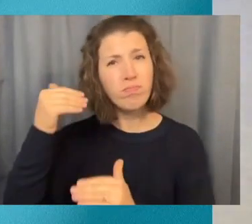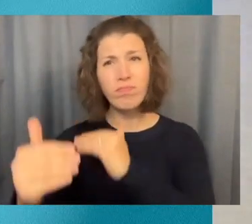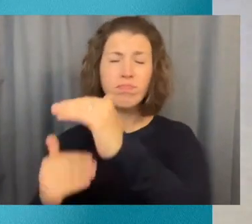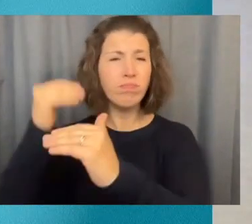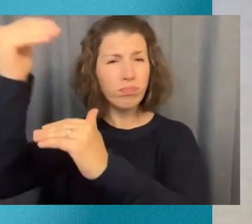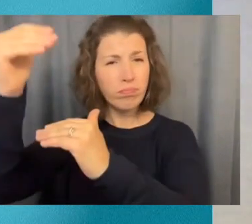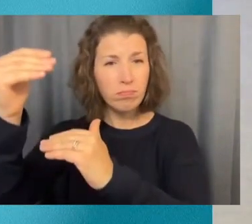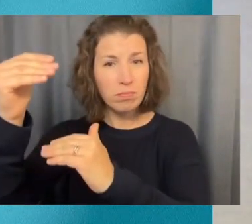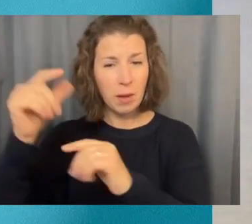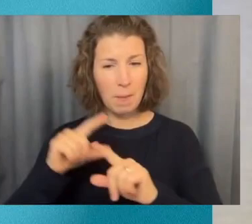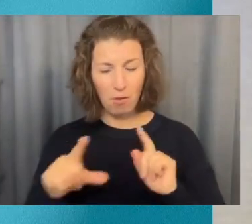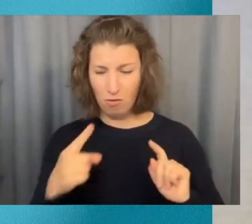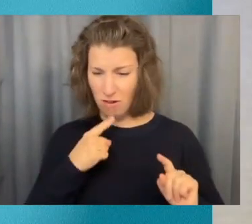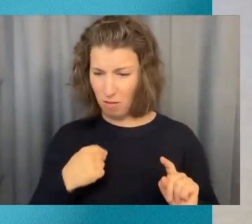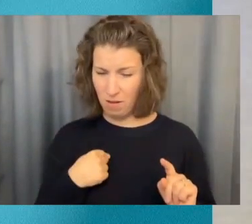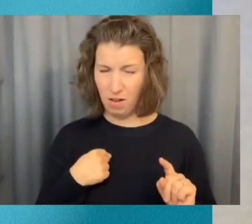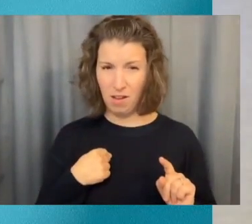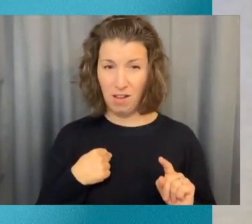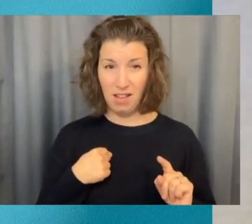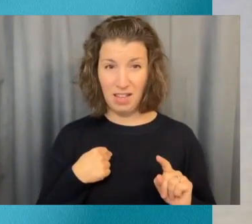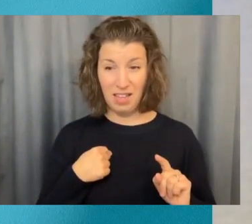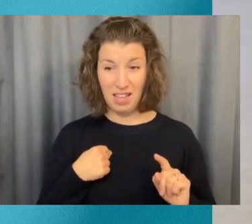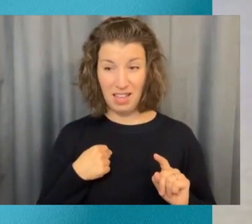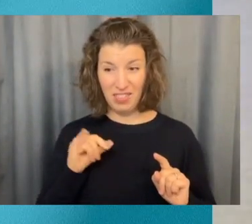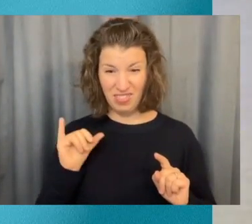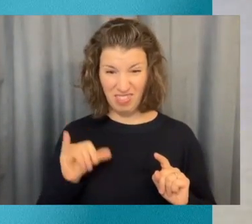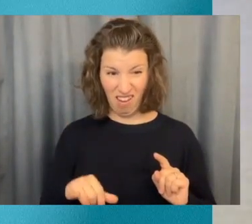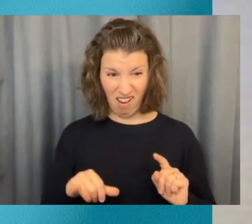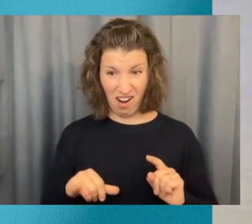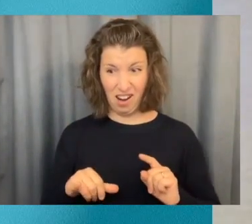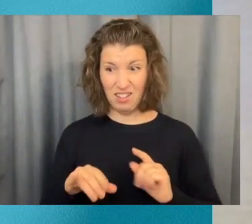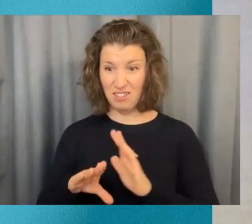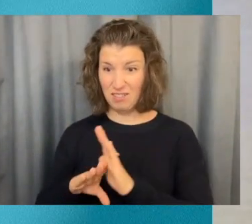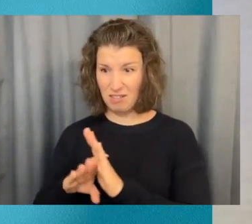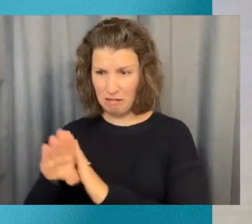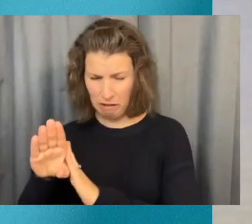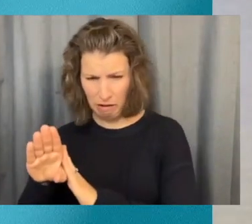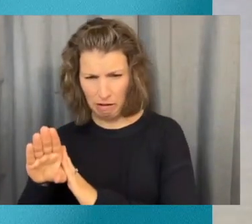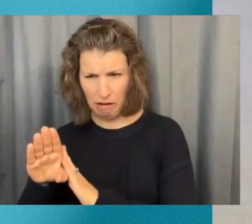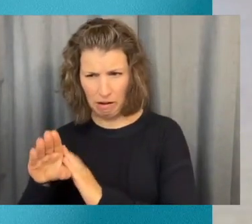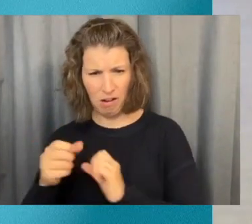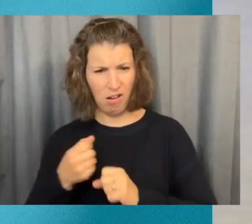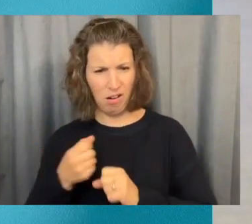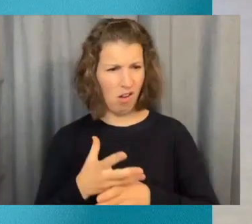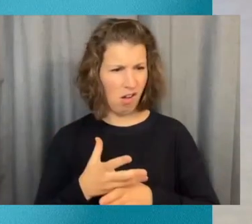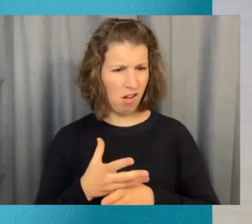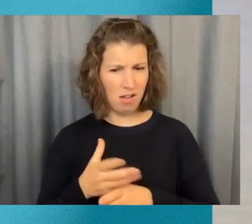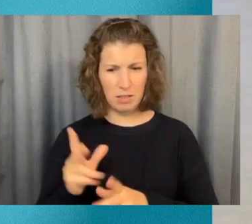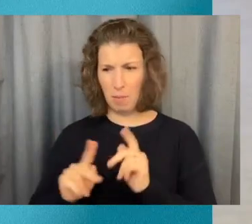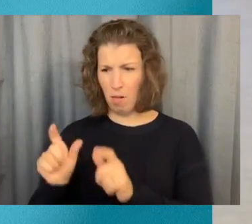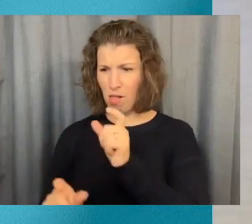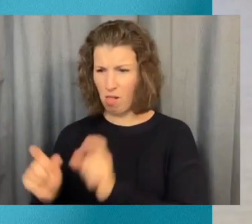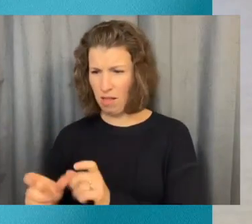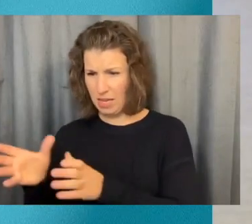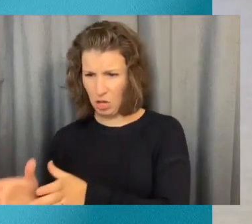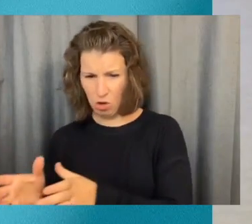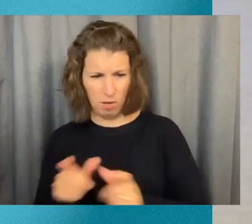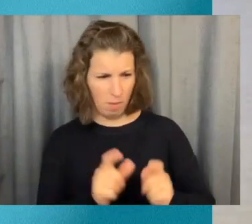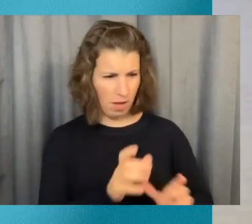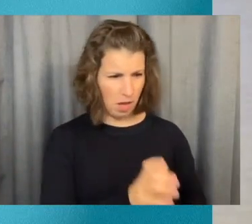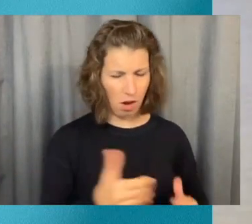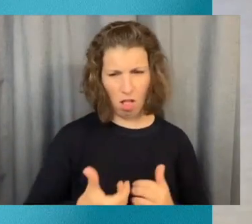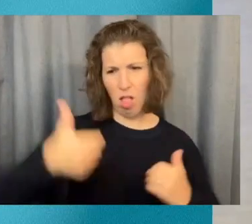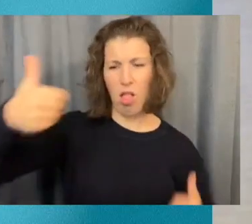advances, I think once I had heard someone said that the future is here. It is